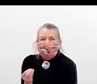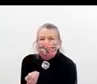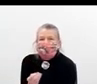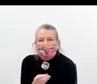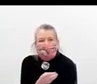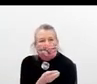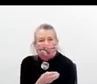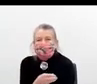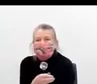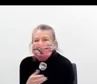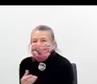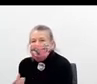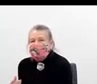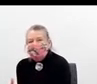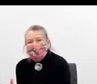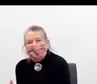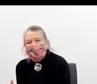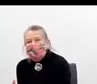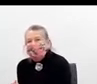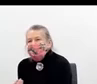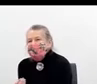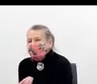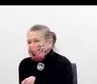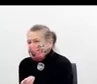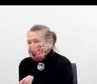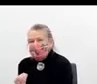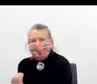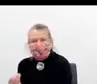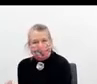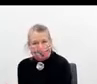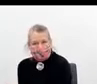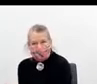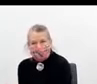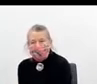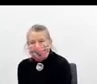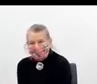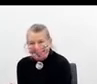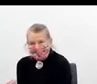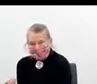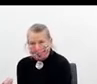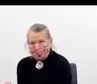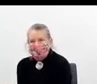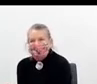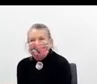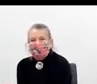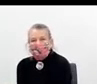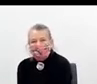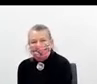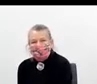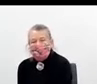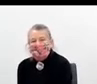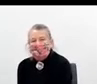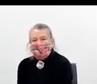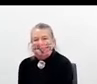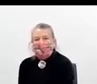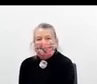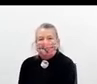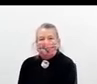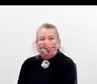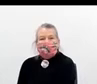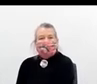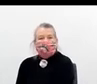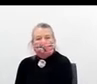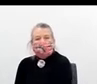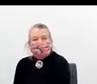a question that says, what is the anticipated timeline? Maybe you could comment. Are there any plans in the works? Uh,